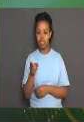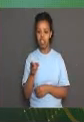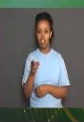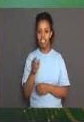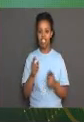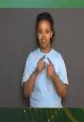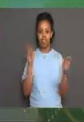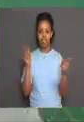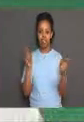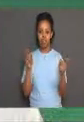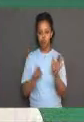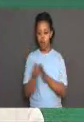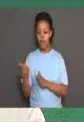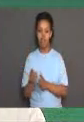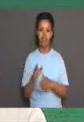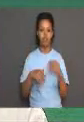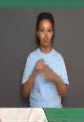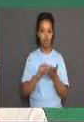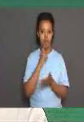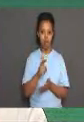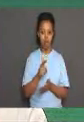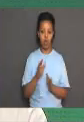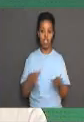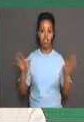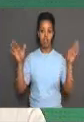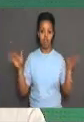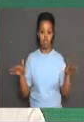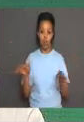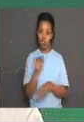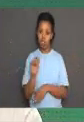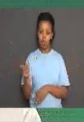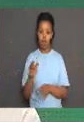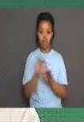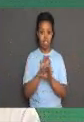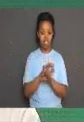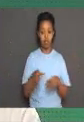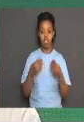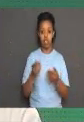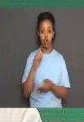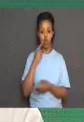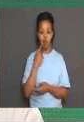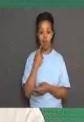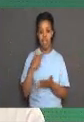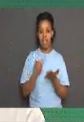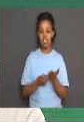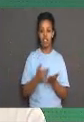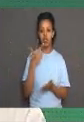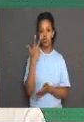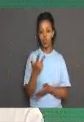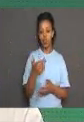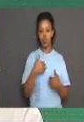their predators. Although their wings serve the same function, these